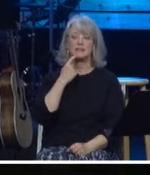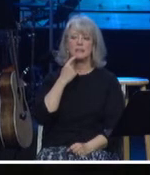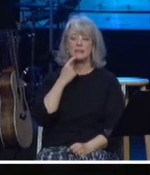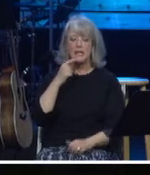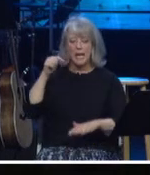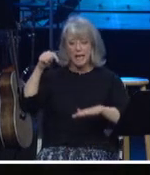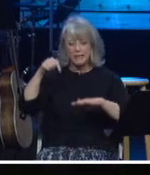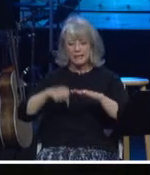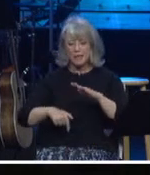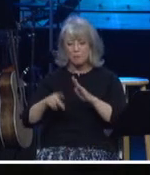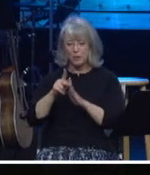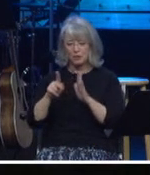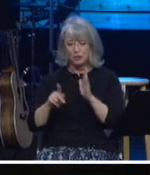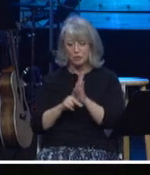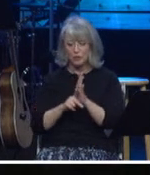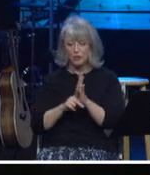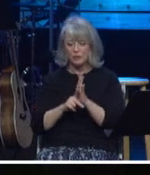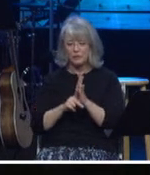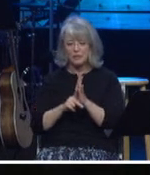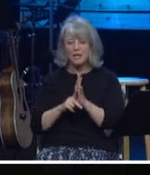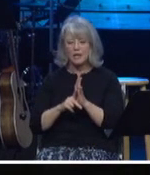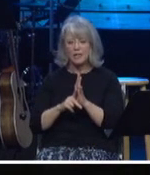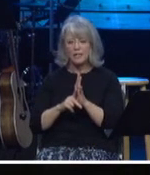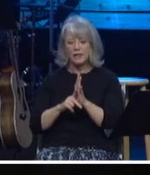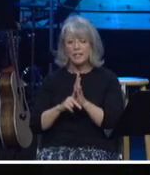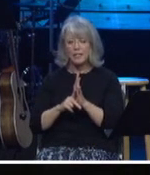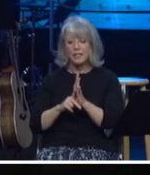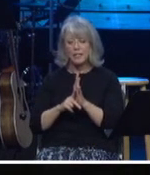A deep principle is contained in the saying of our Lord's,